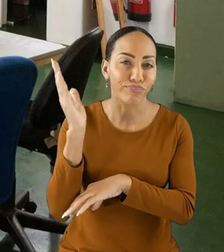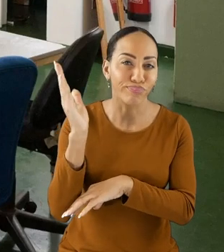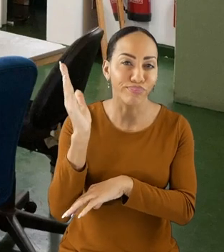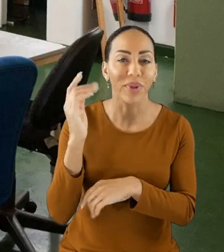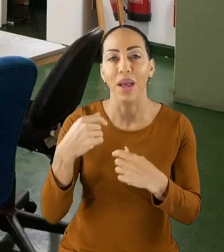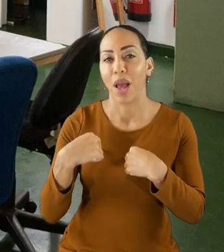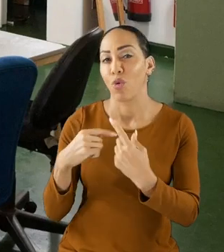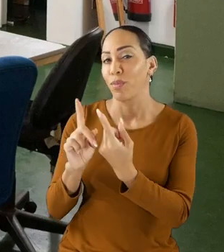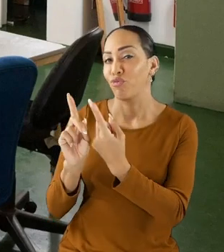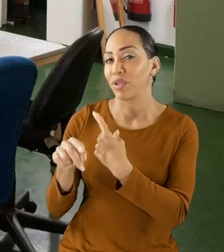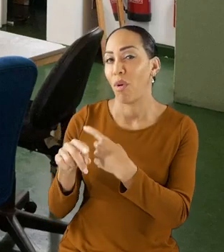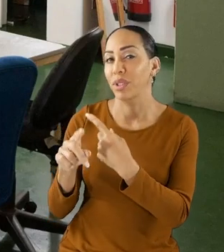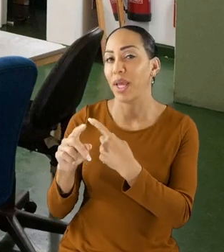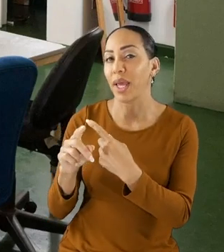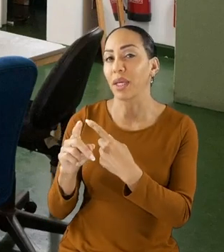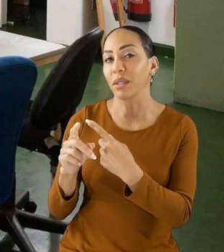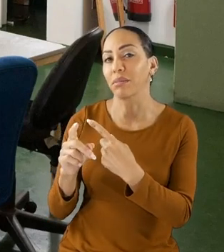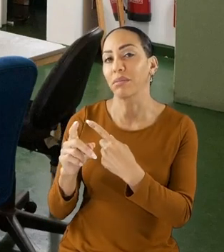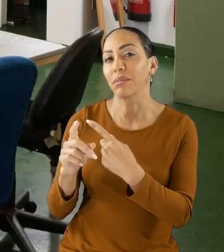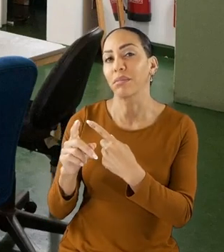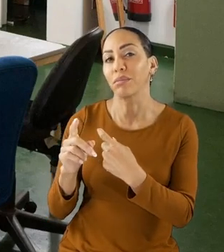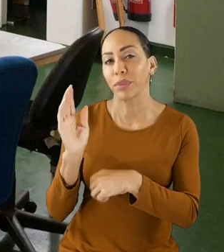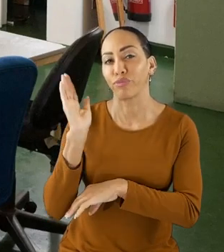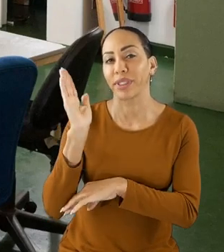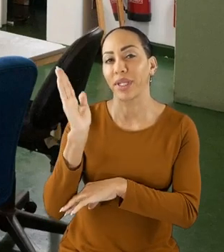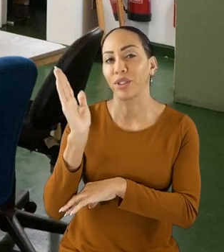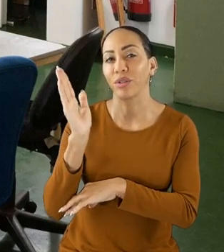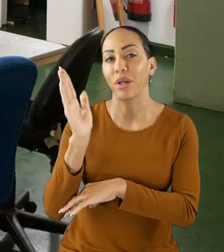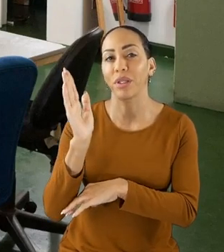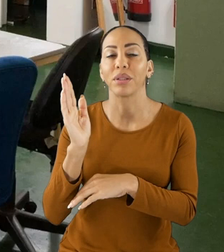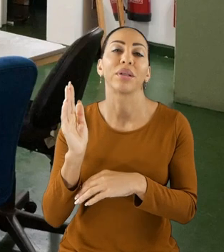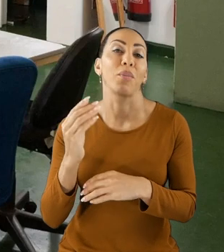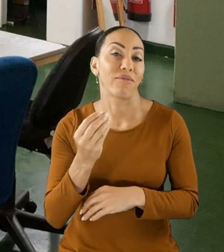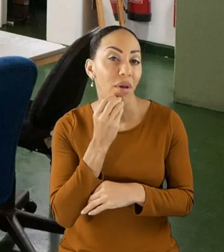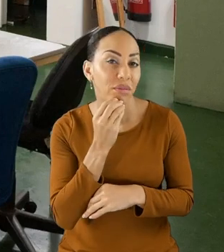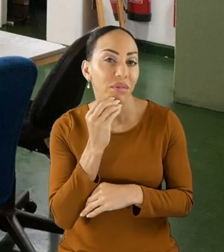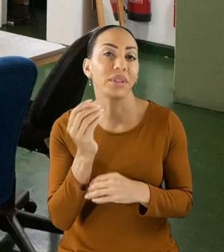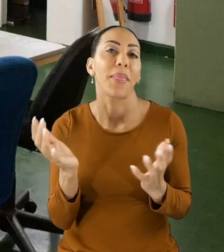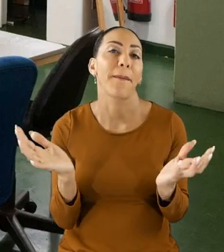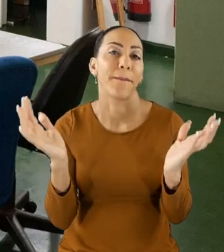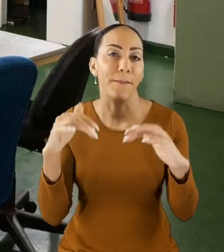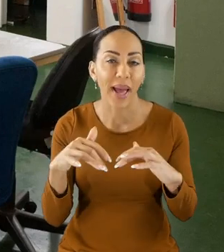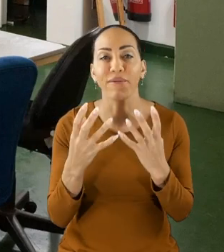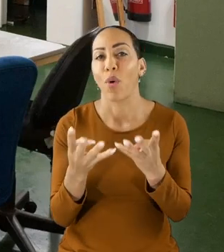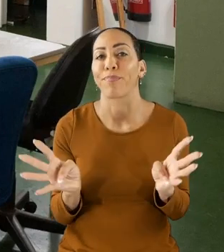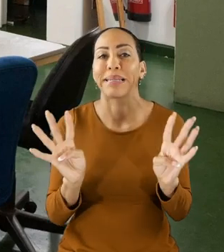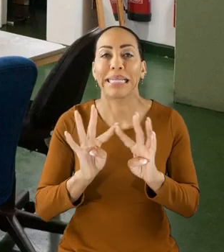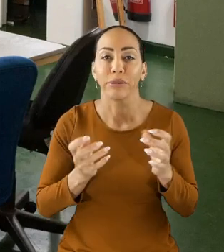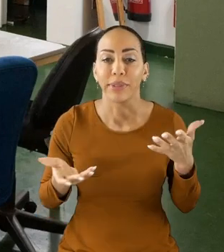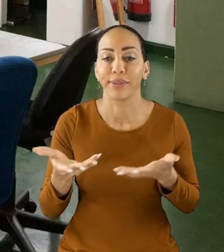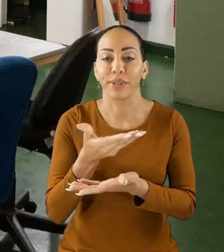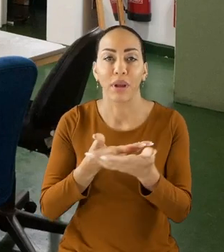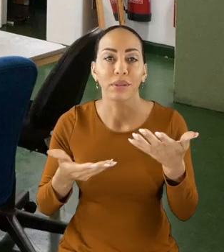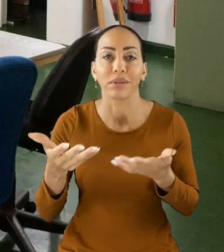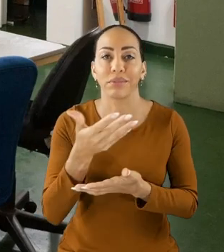going to be talking, and I'll be then responding with another talk. And then we have a lunch. We'll come back after lunch to have our kind of